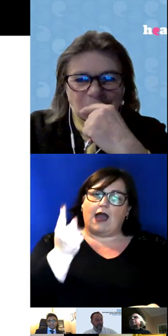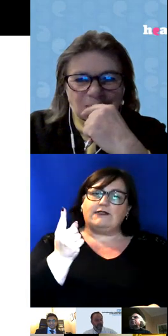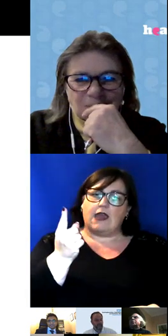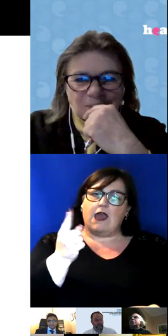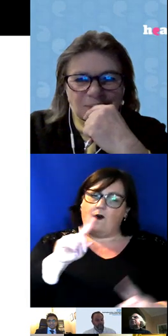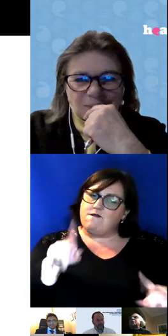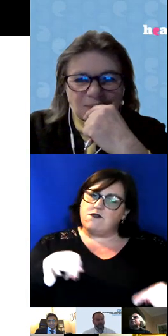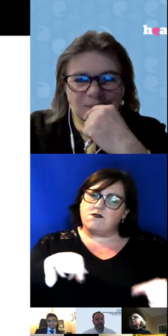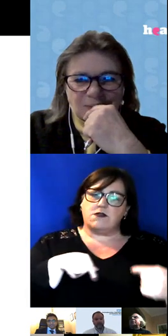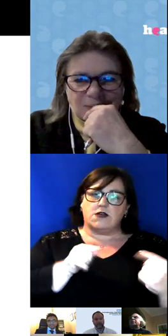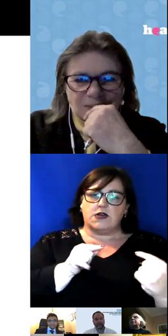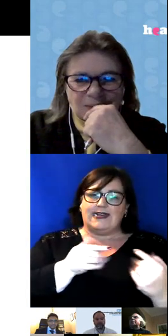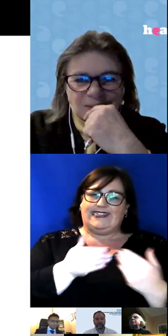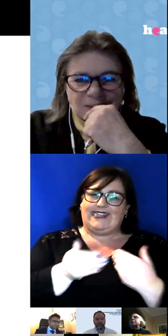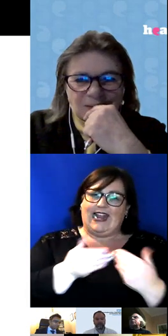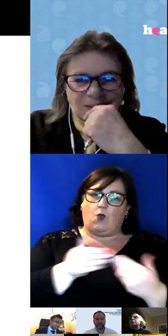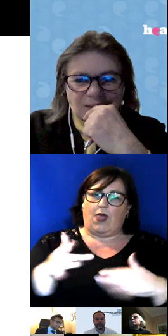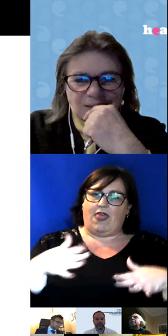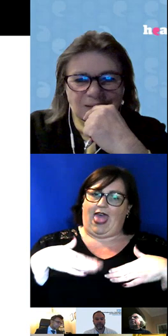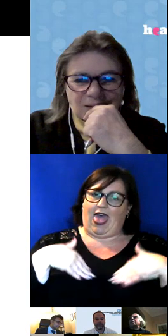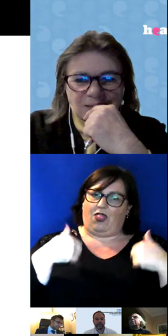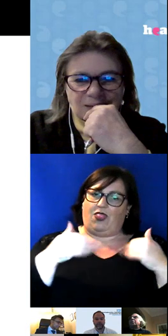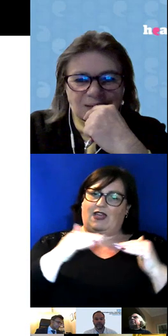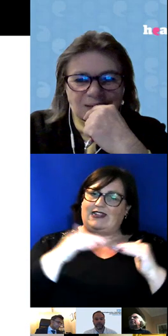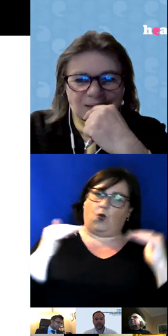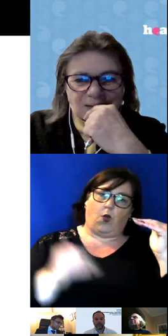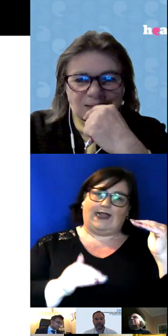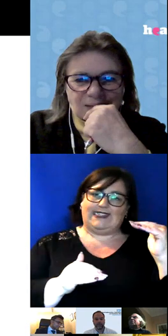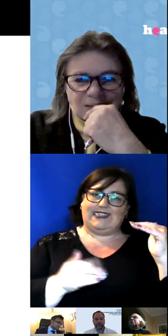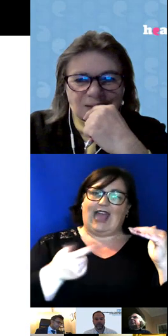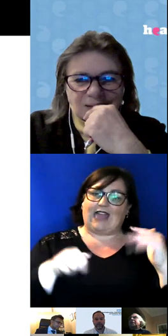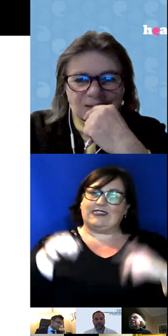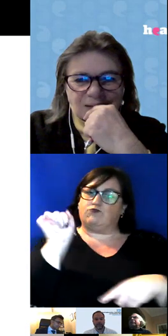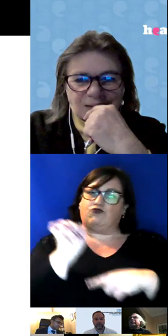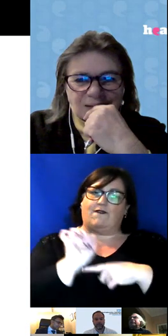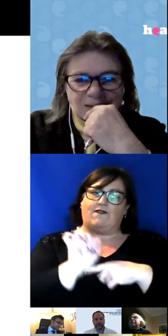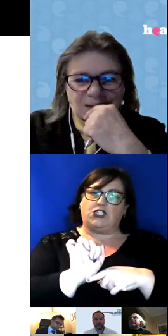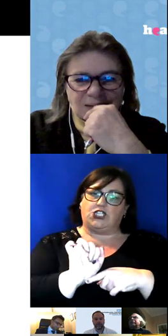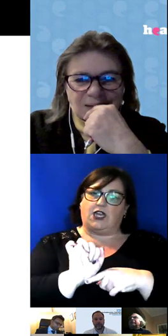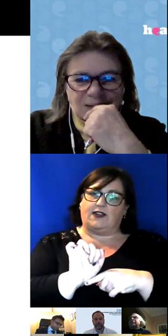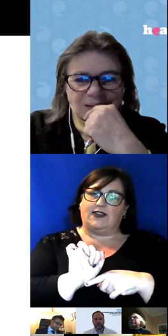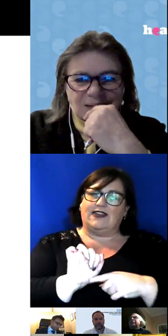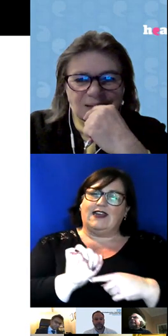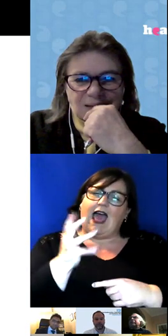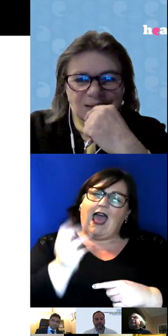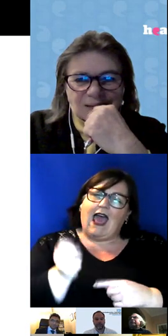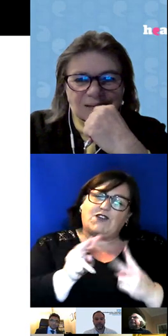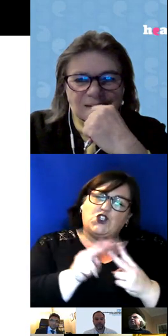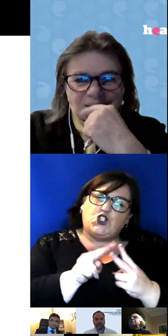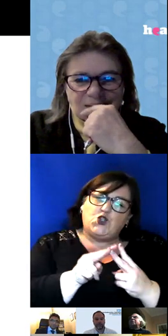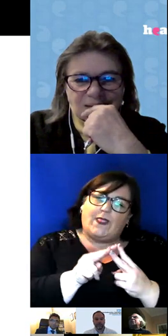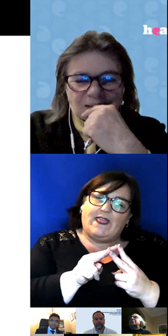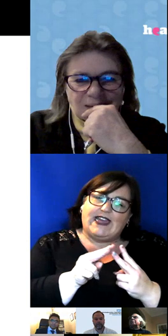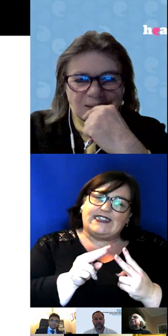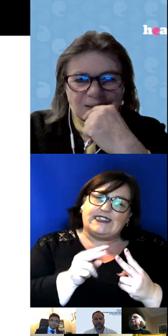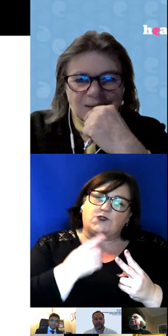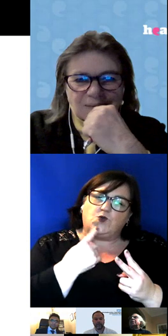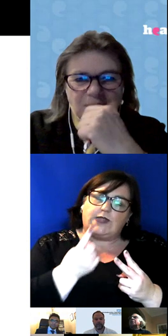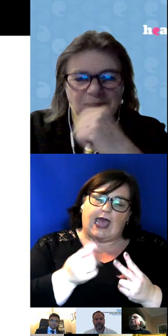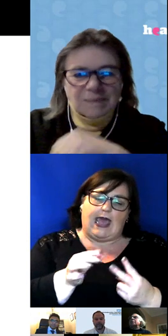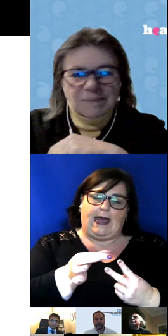were two questions which are really about the one about the document, one about this session. The first one is there didn't seem to be any